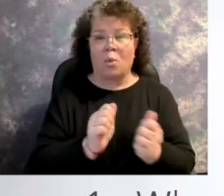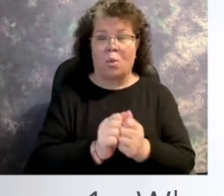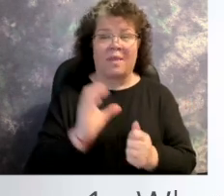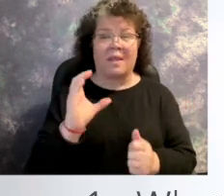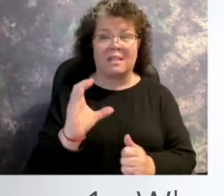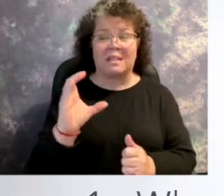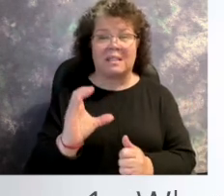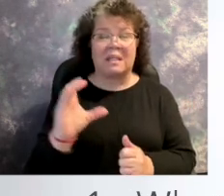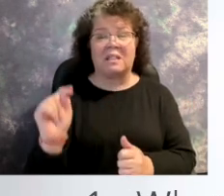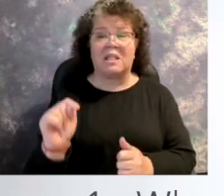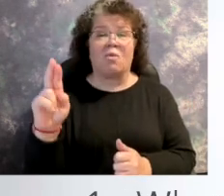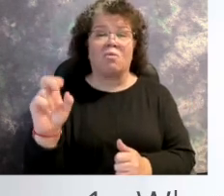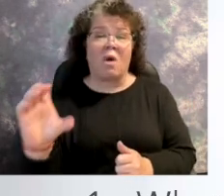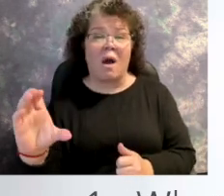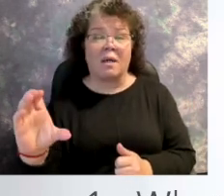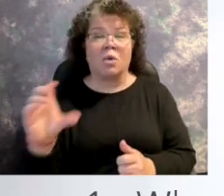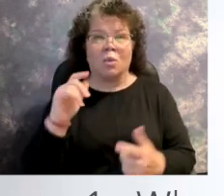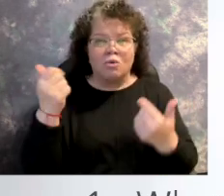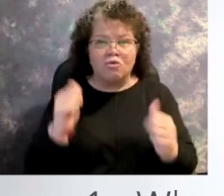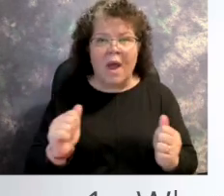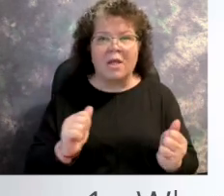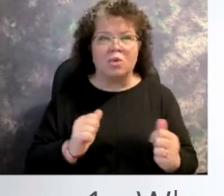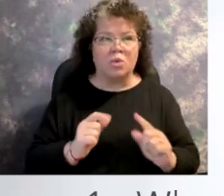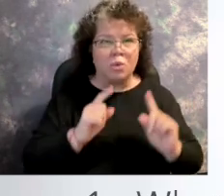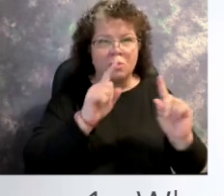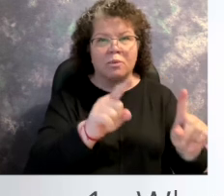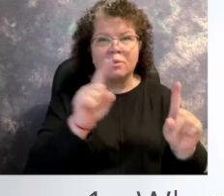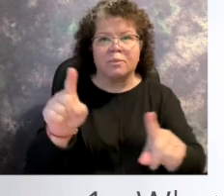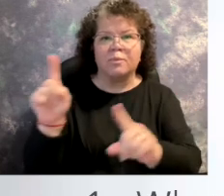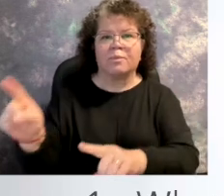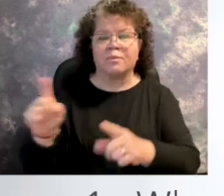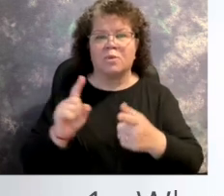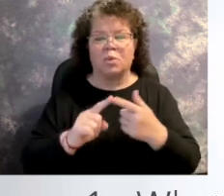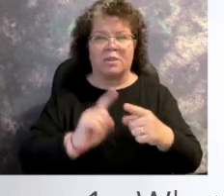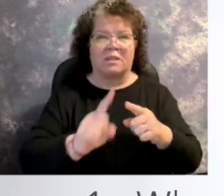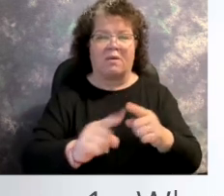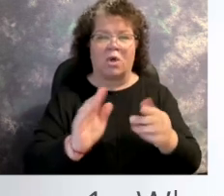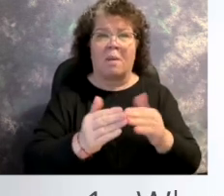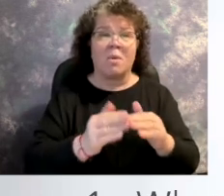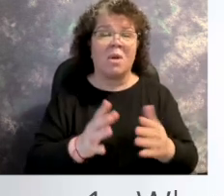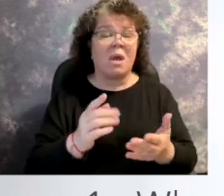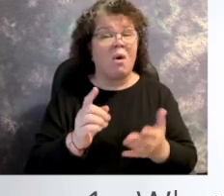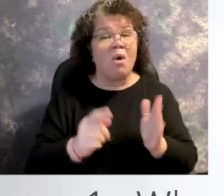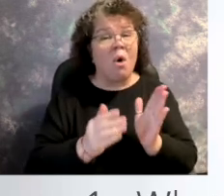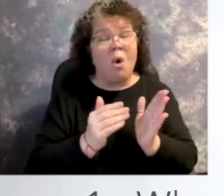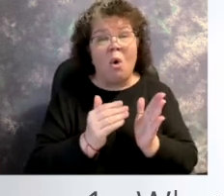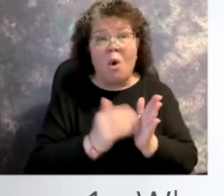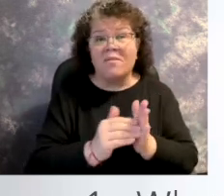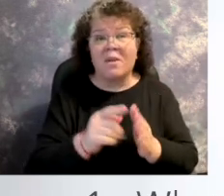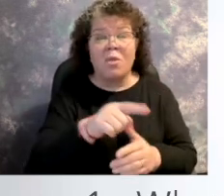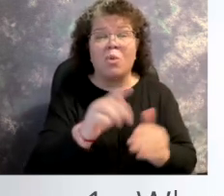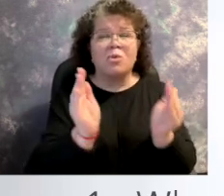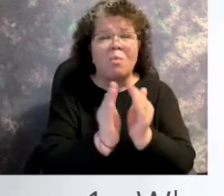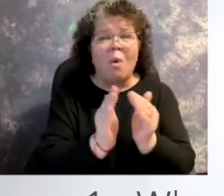trying to get to the ground level, work with these smaller micro communities that may otherwise be overshadowed by like this the city